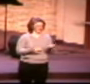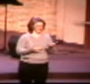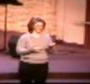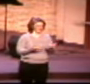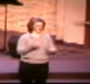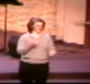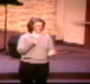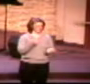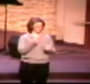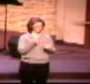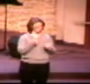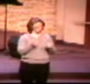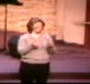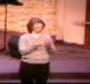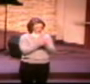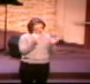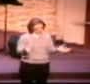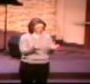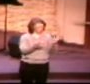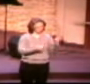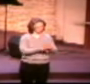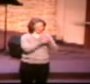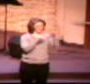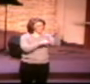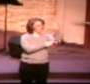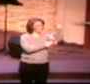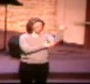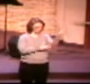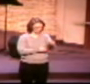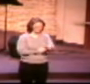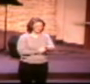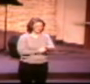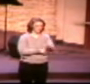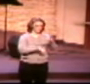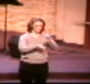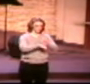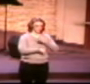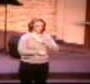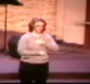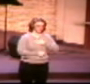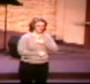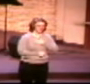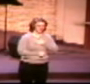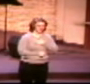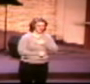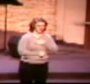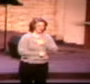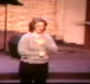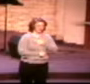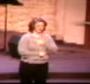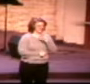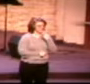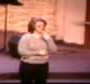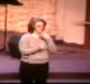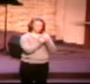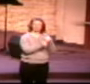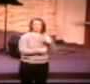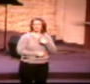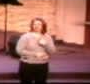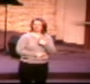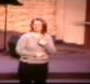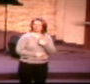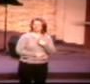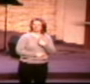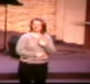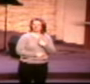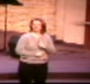light that God gives. So, church, if you don't mind, please repeat